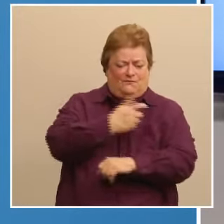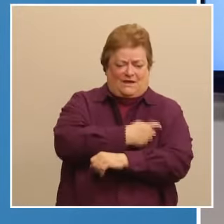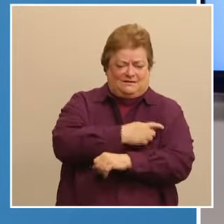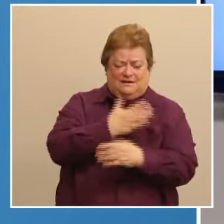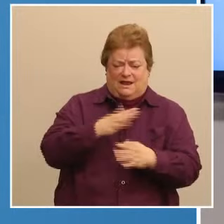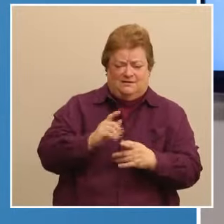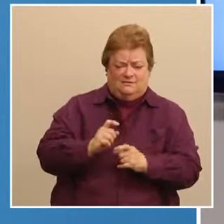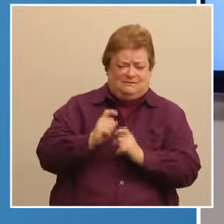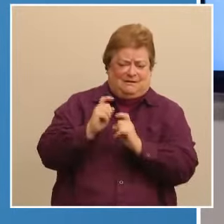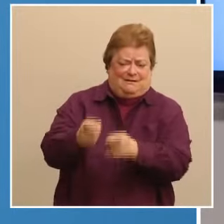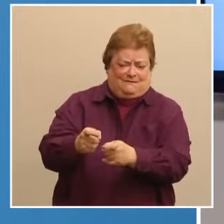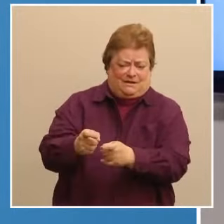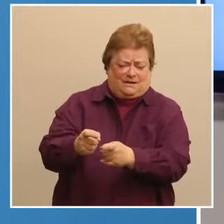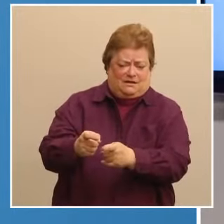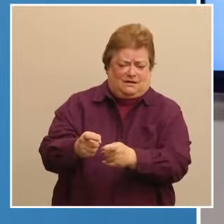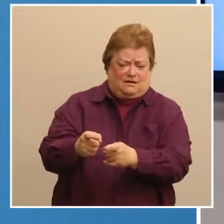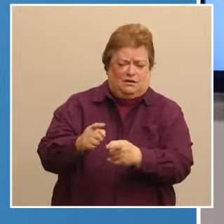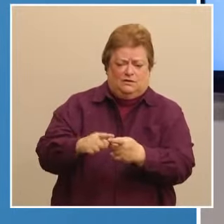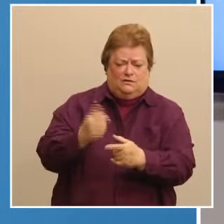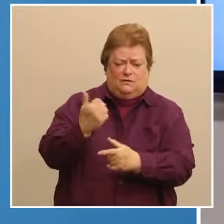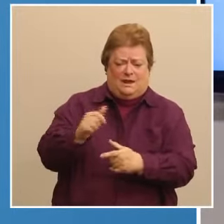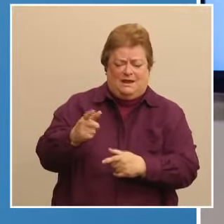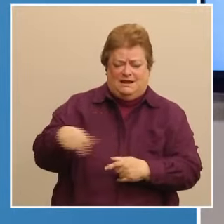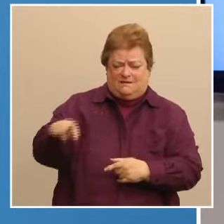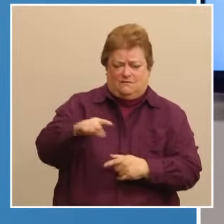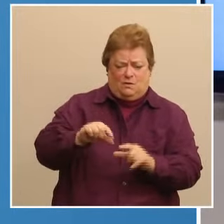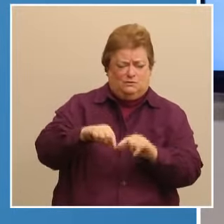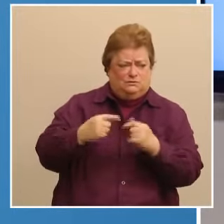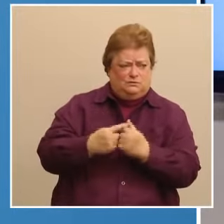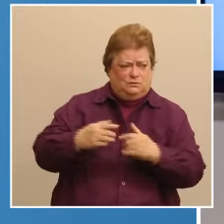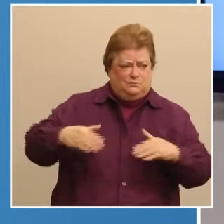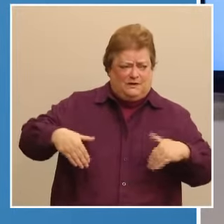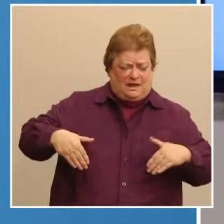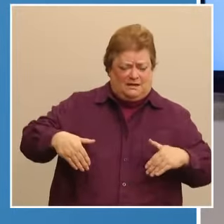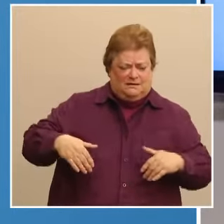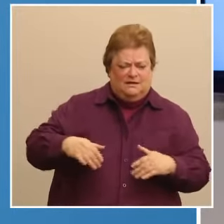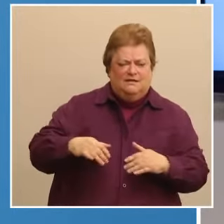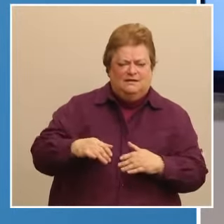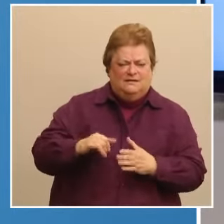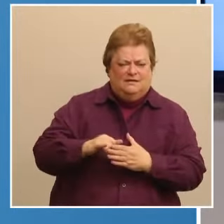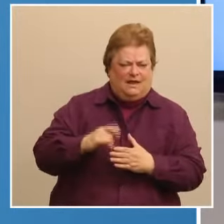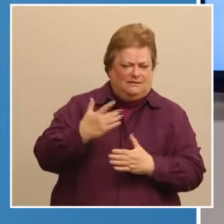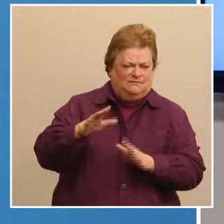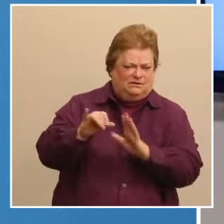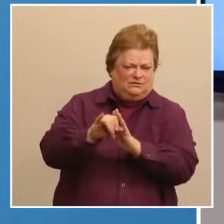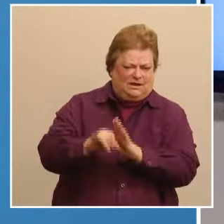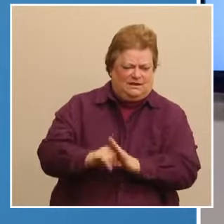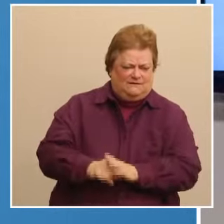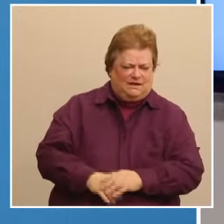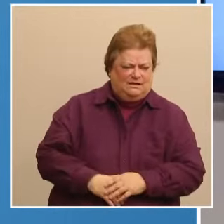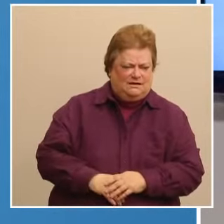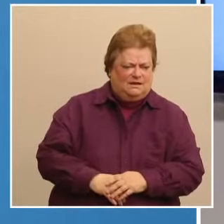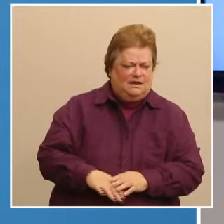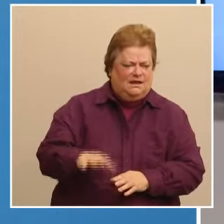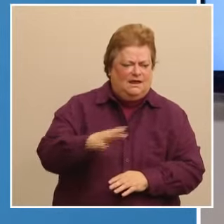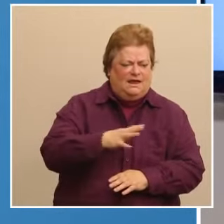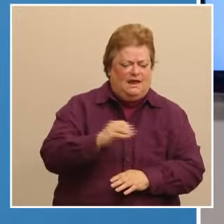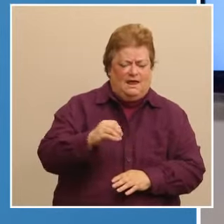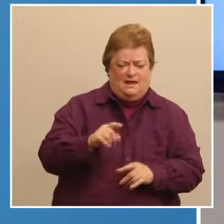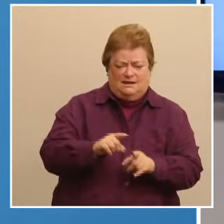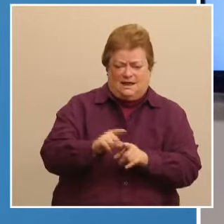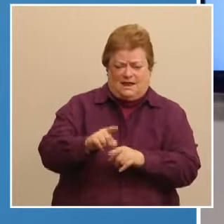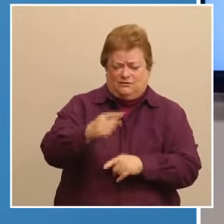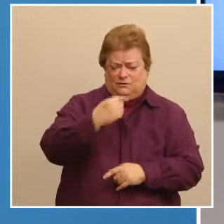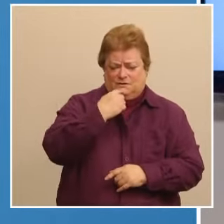been allocated to any of these groups yet that are being identified. And you said